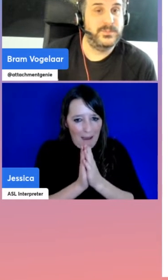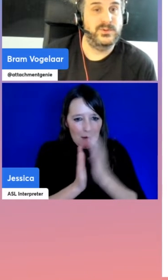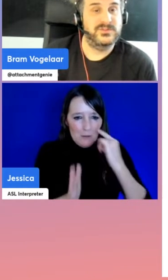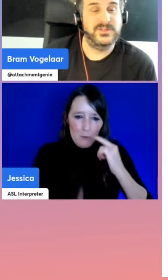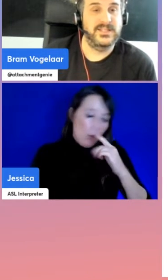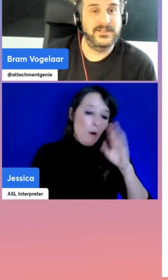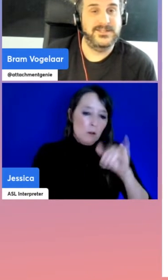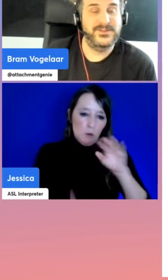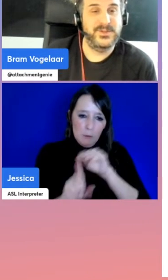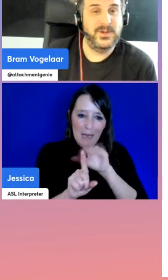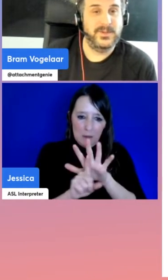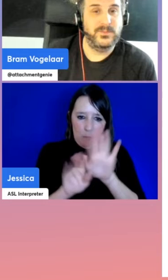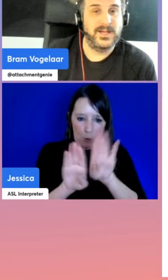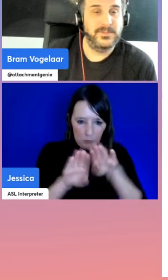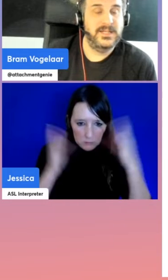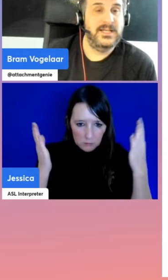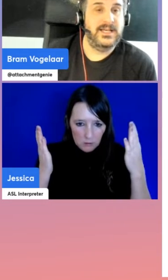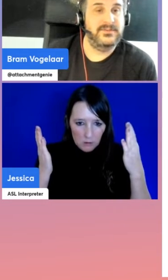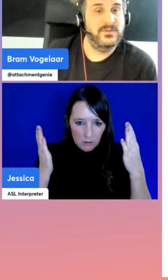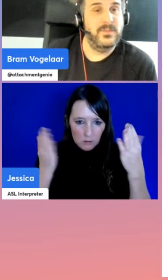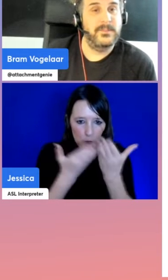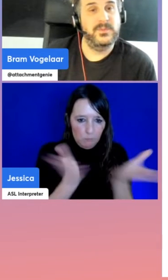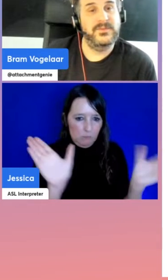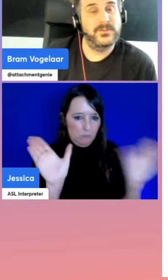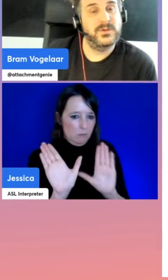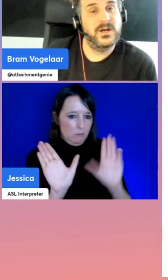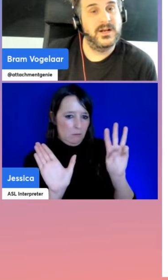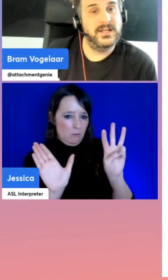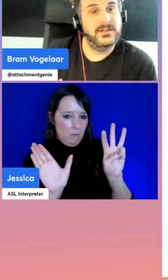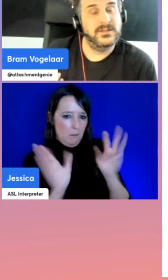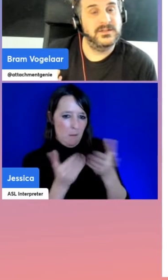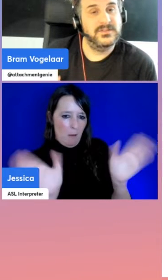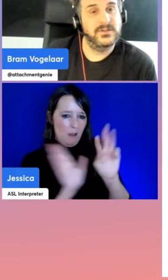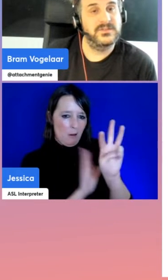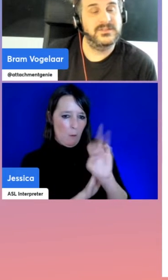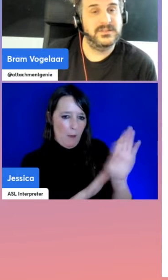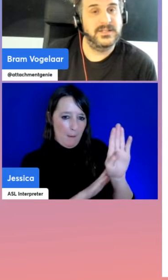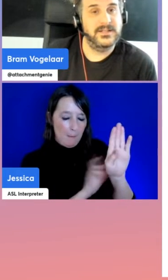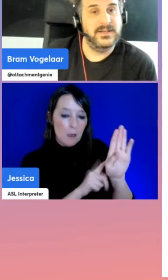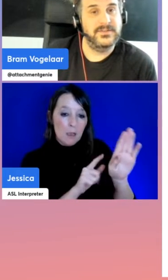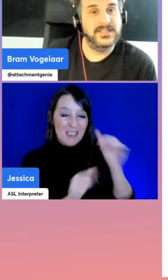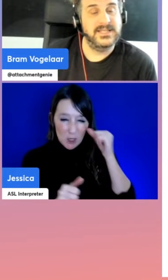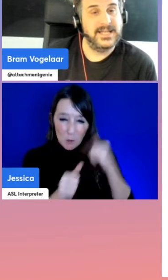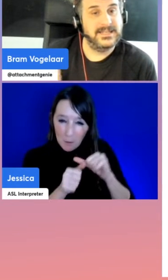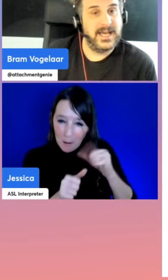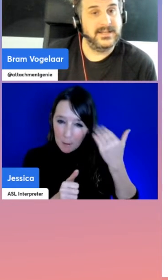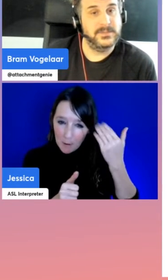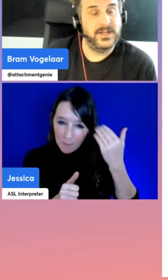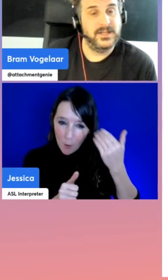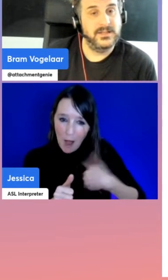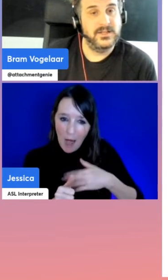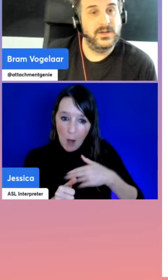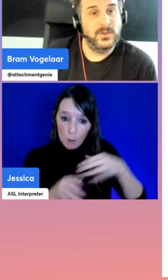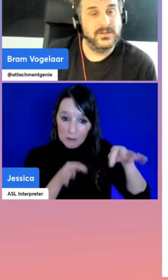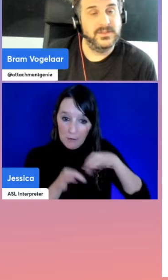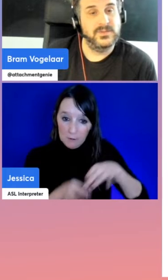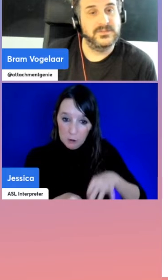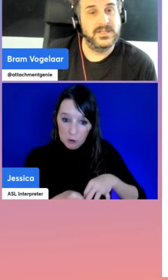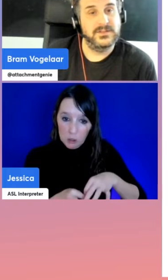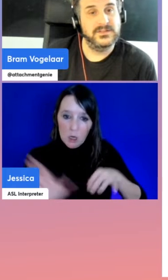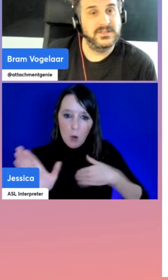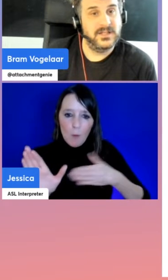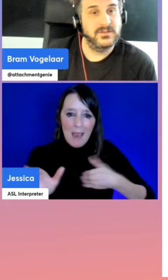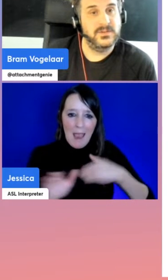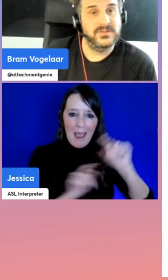to be exposed to the public web. And if you remember before, our little service definition had tags applied. One of